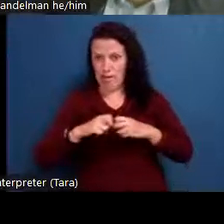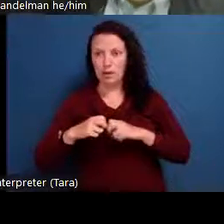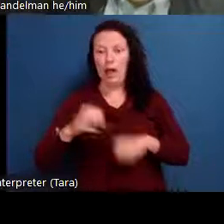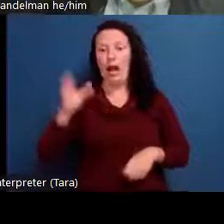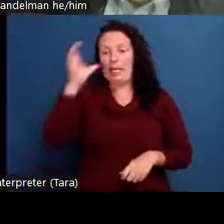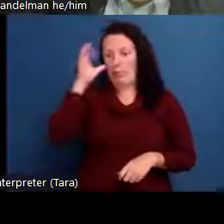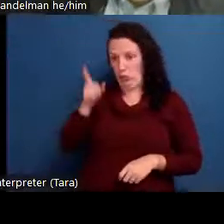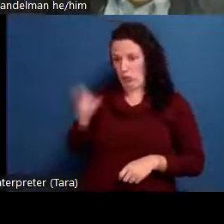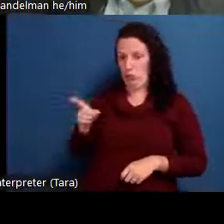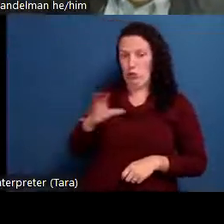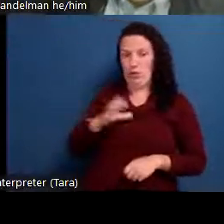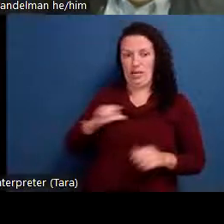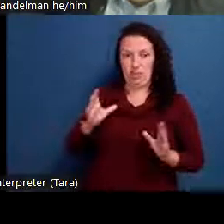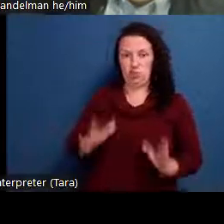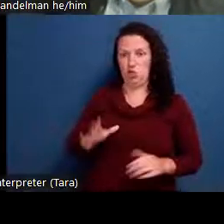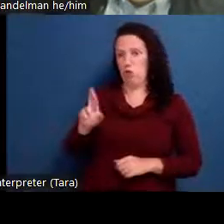concern, and